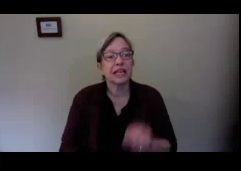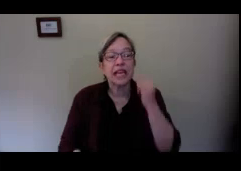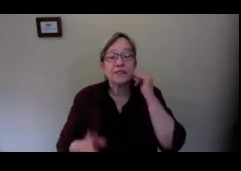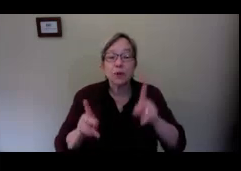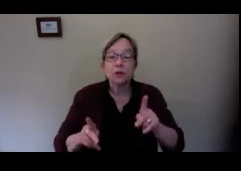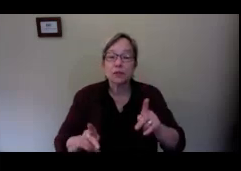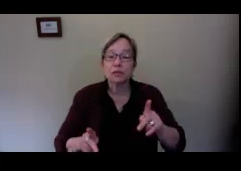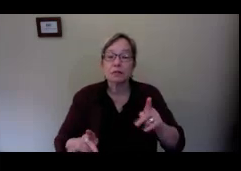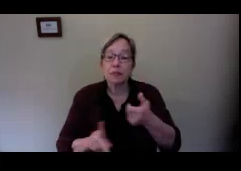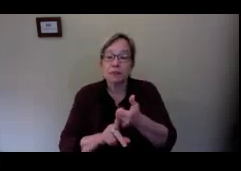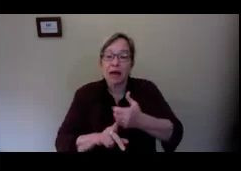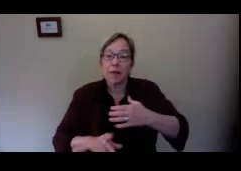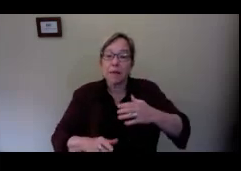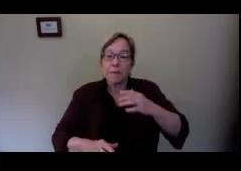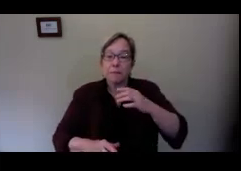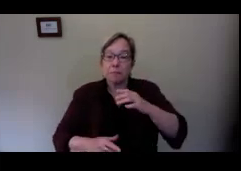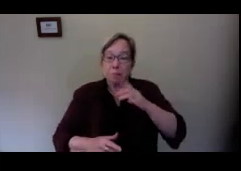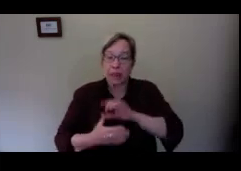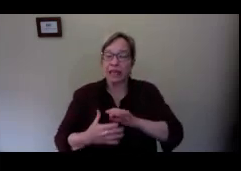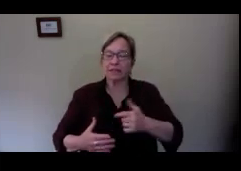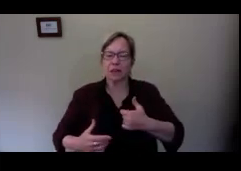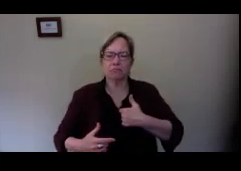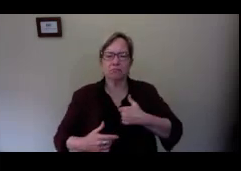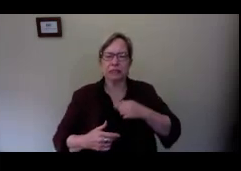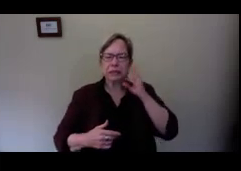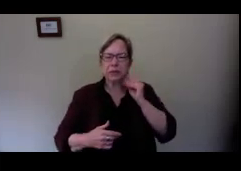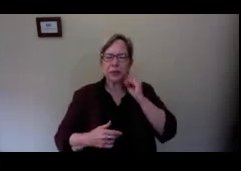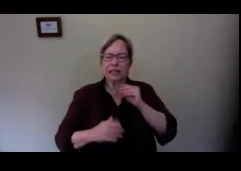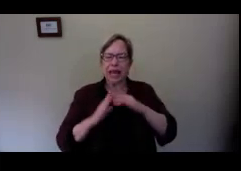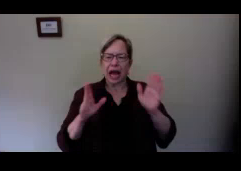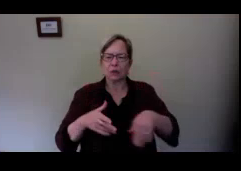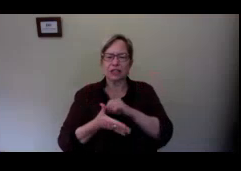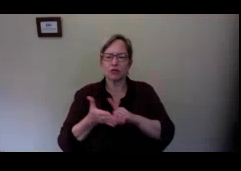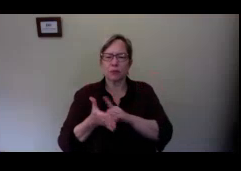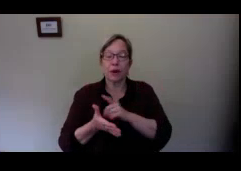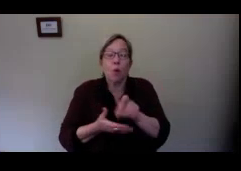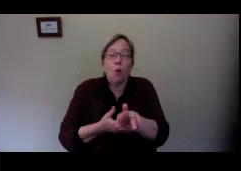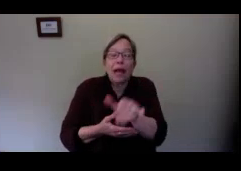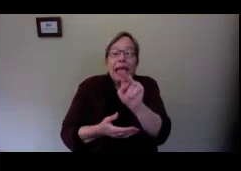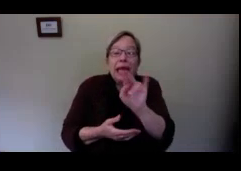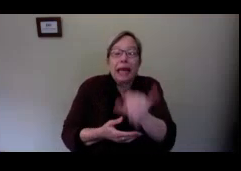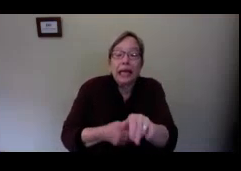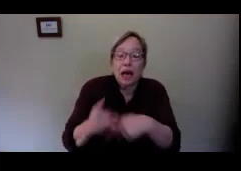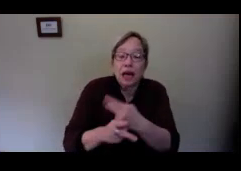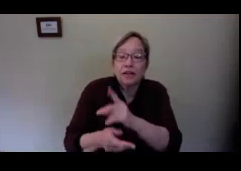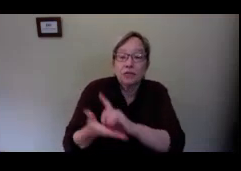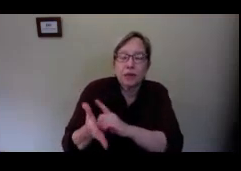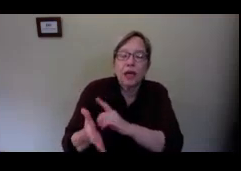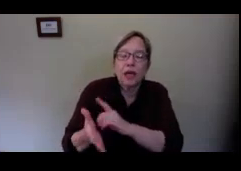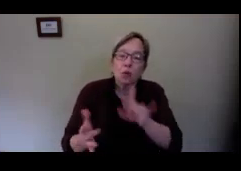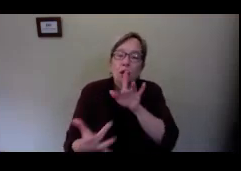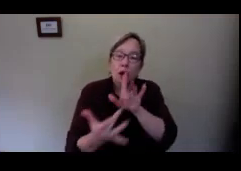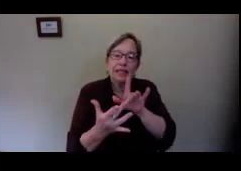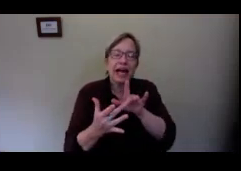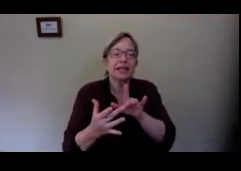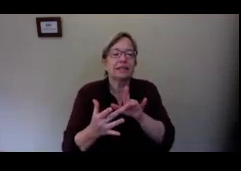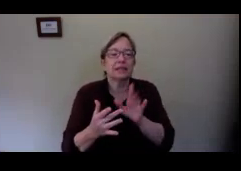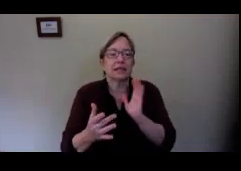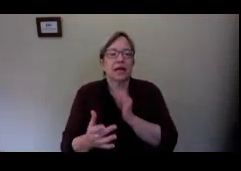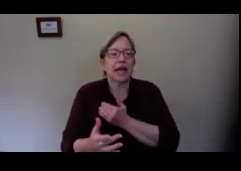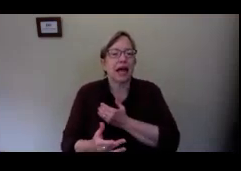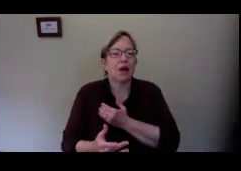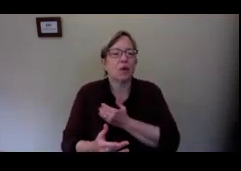have experienced housing discrimination or any kind of discrimination, you can contact our intake team, and that would be through